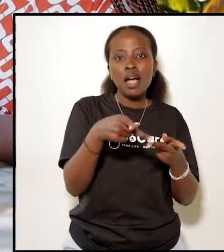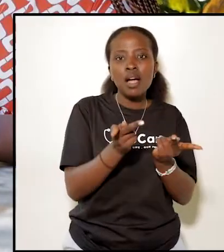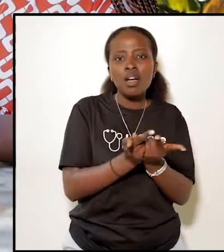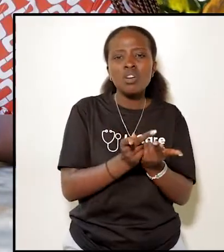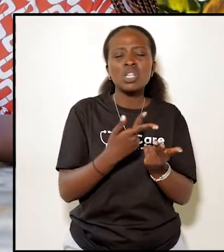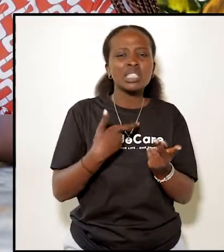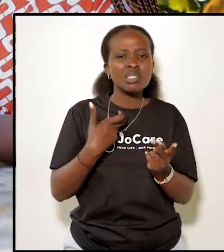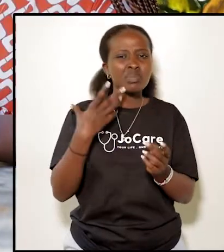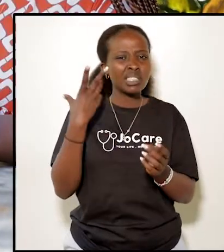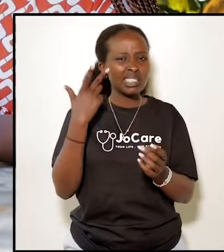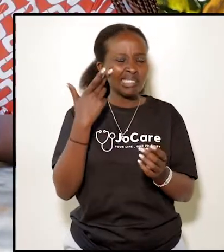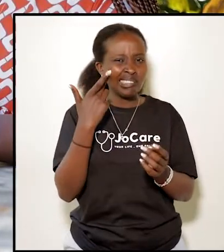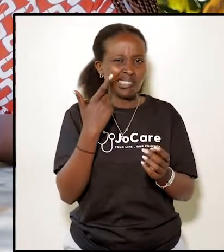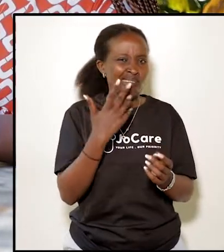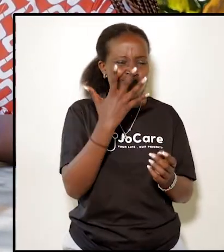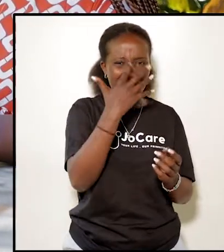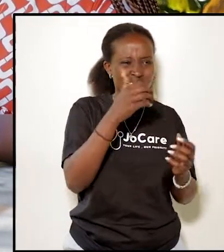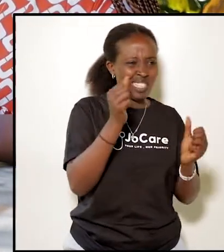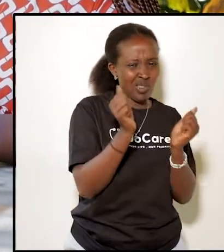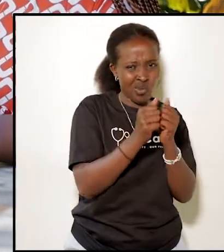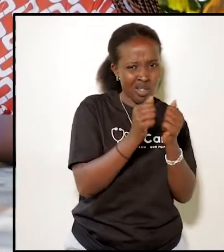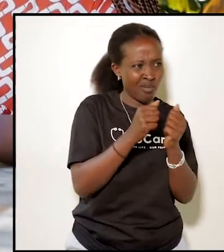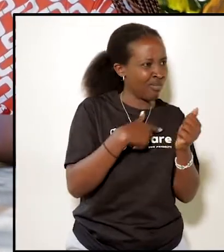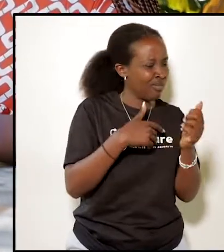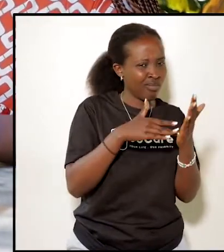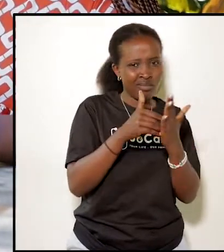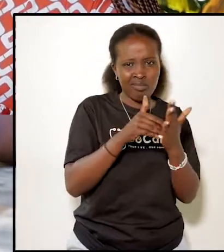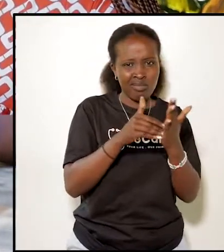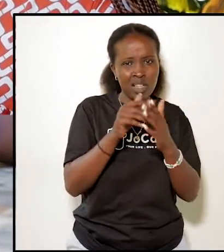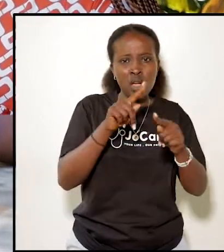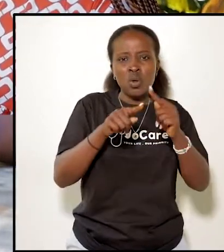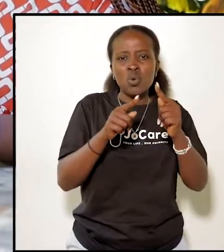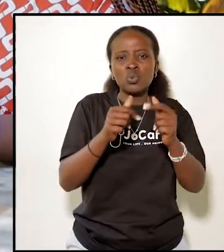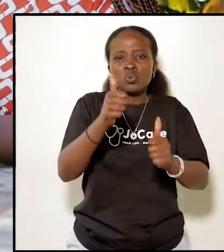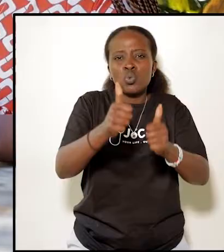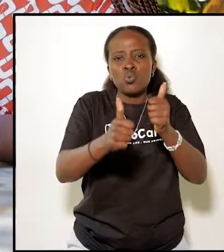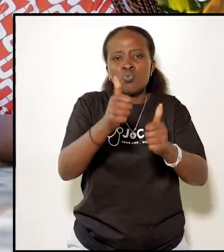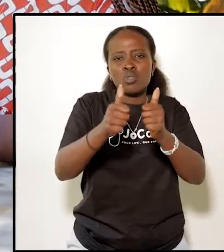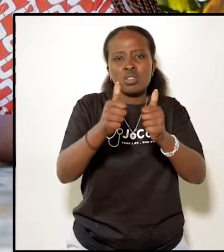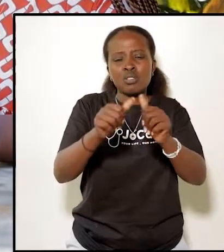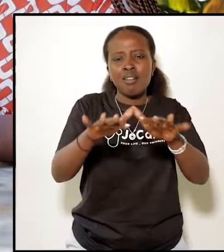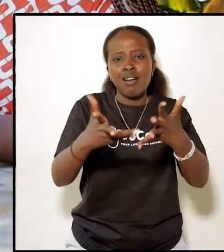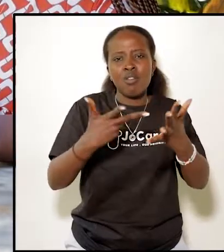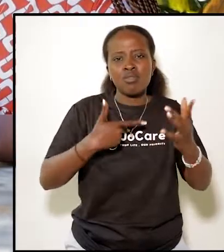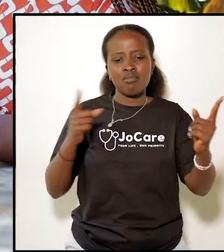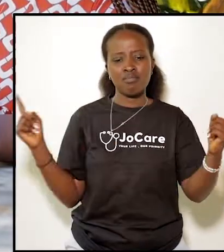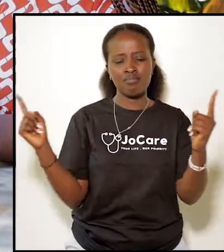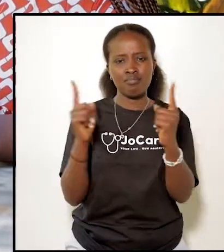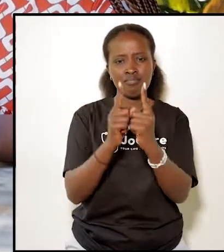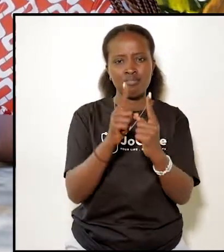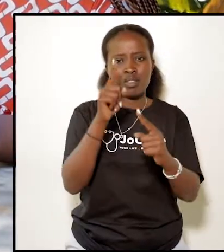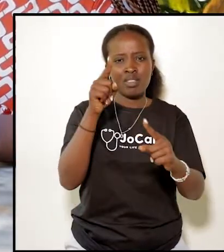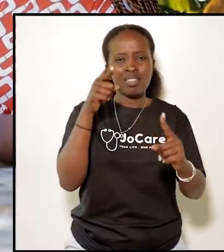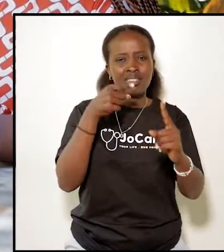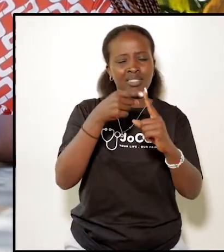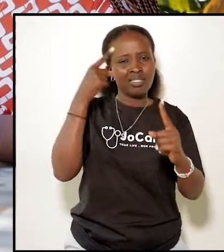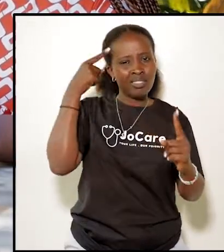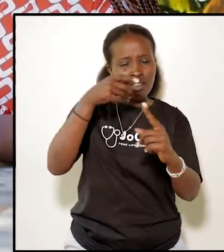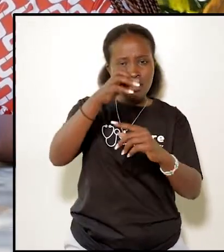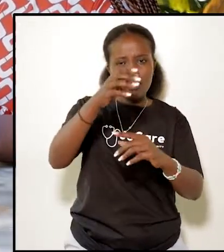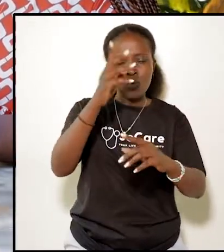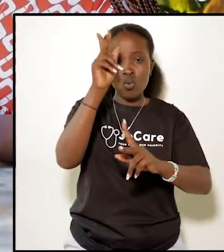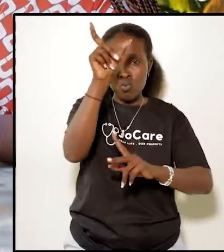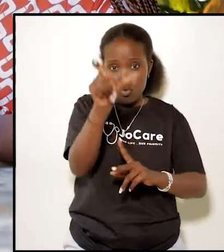is there any complication or any health implication which can be affect when